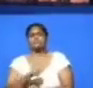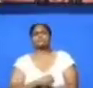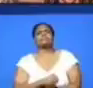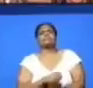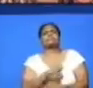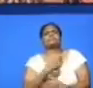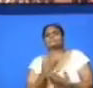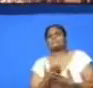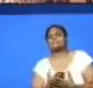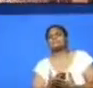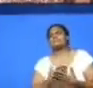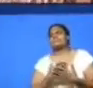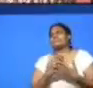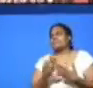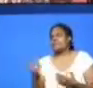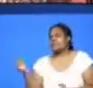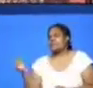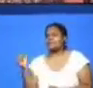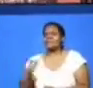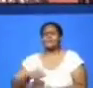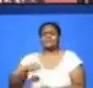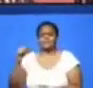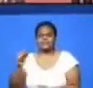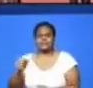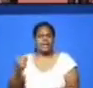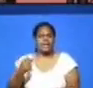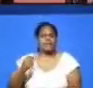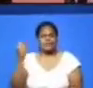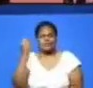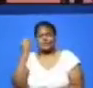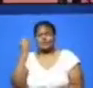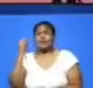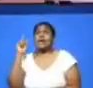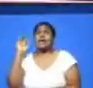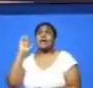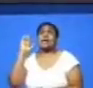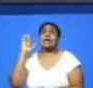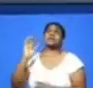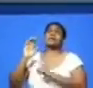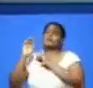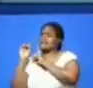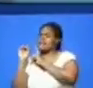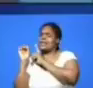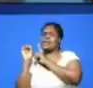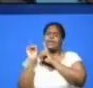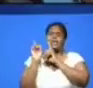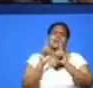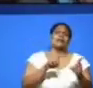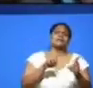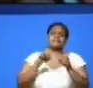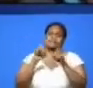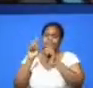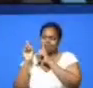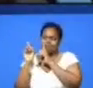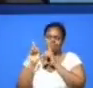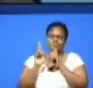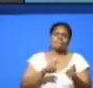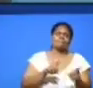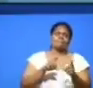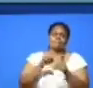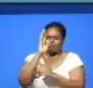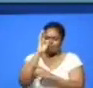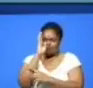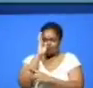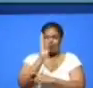face. Somehow I know He always answers on time.